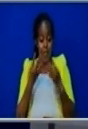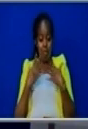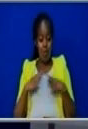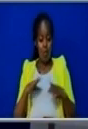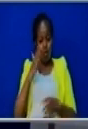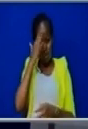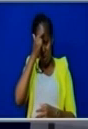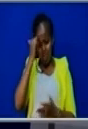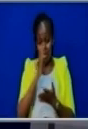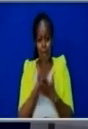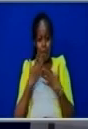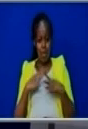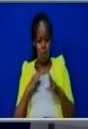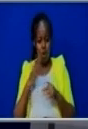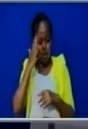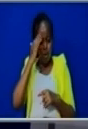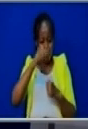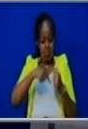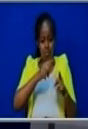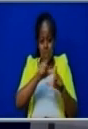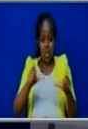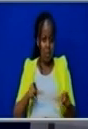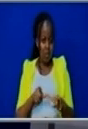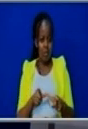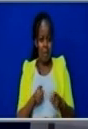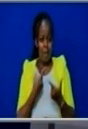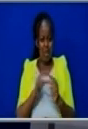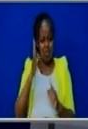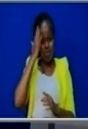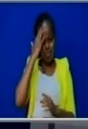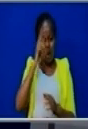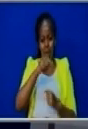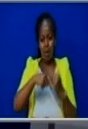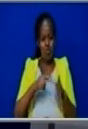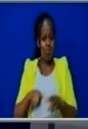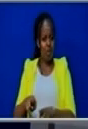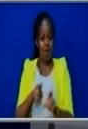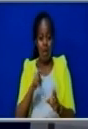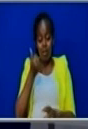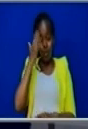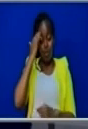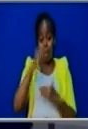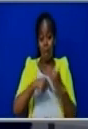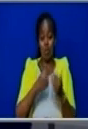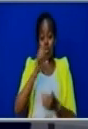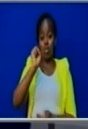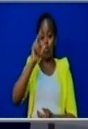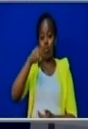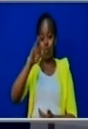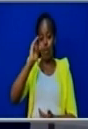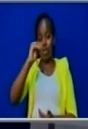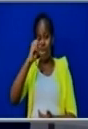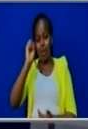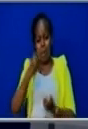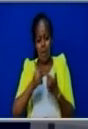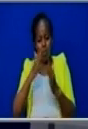some people they do not know about lakes. Of course. They do not know about the rivers. Rivers. So some people don't even know about springs. But Yes. most of us